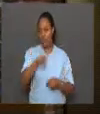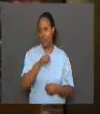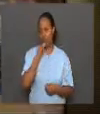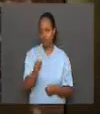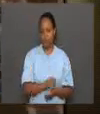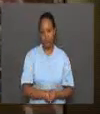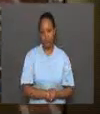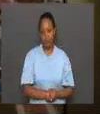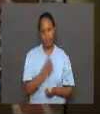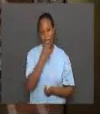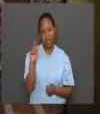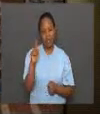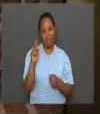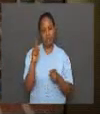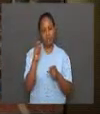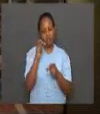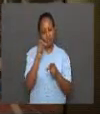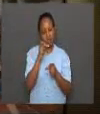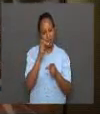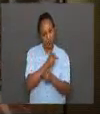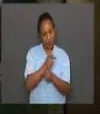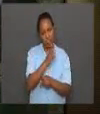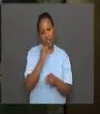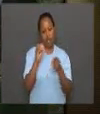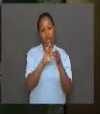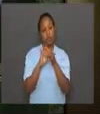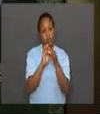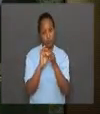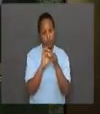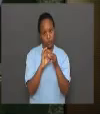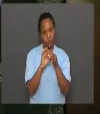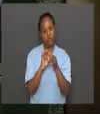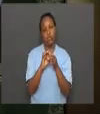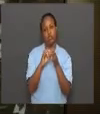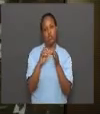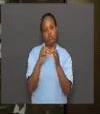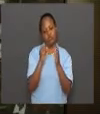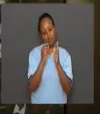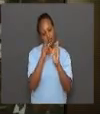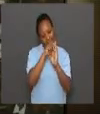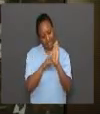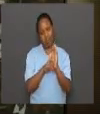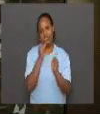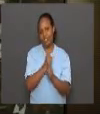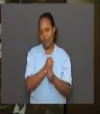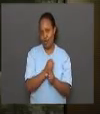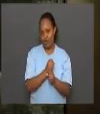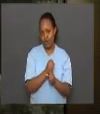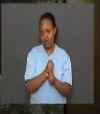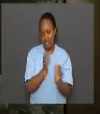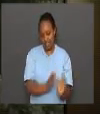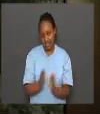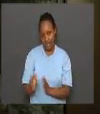Some organizations and associations also make rules to govern the behavior of